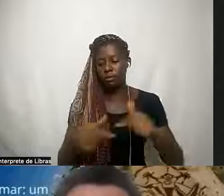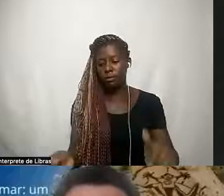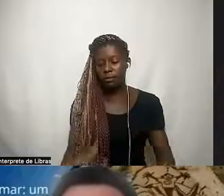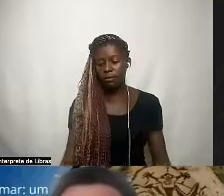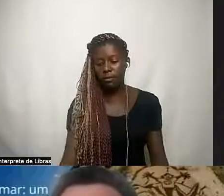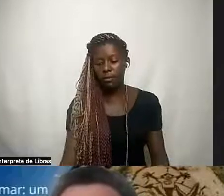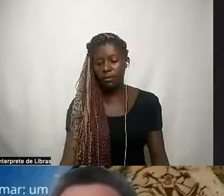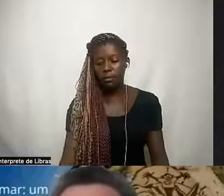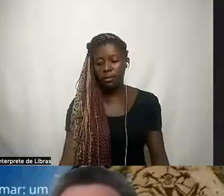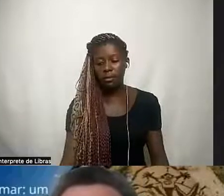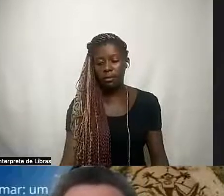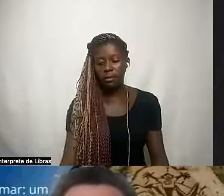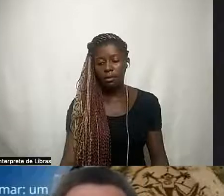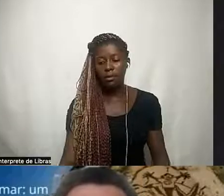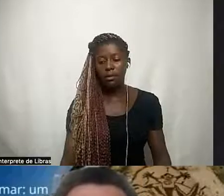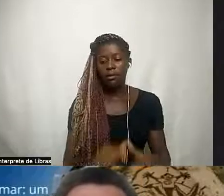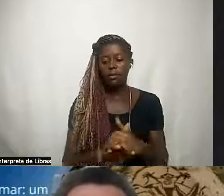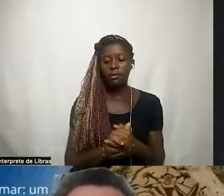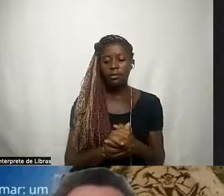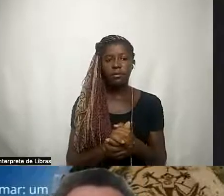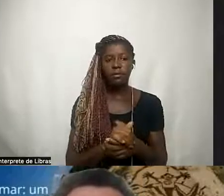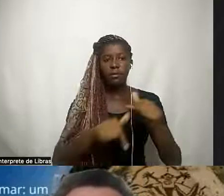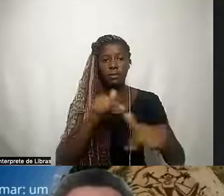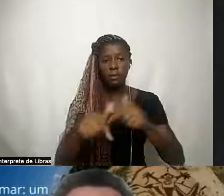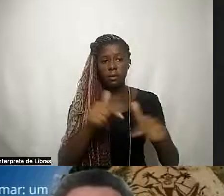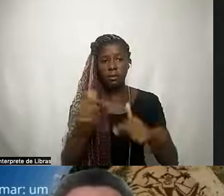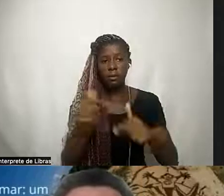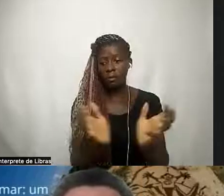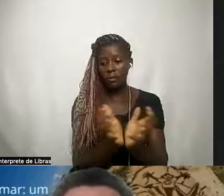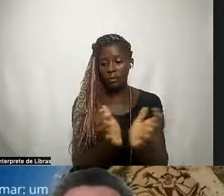have really joint action.